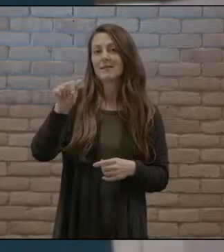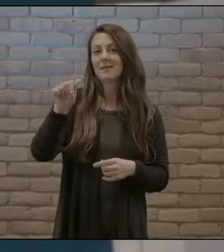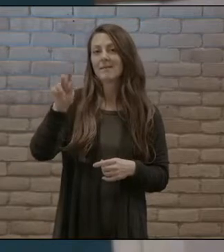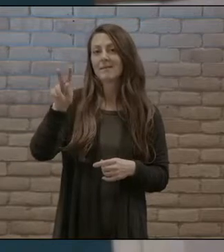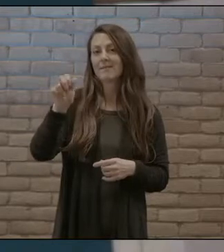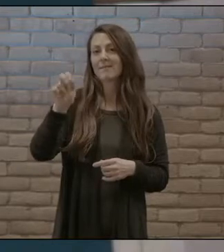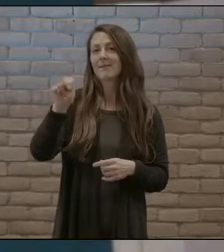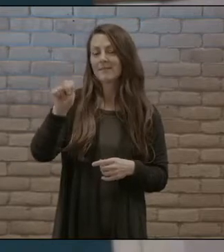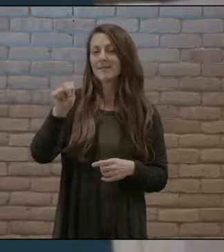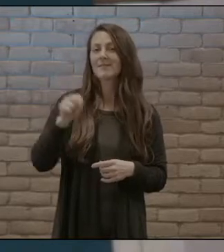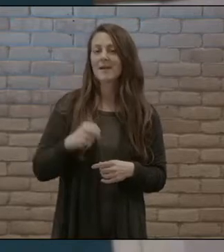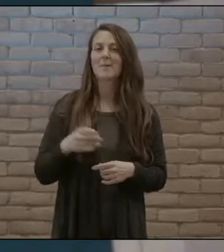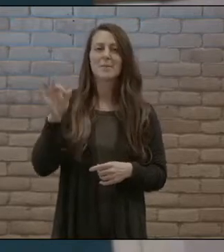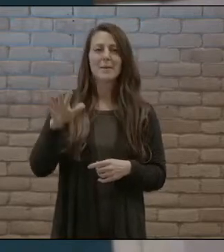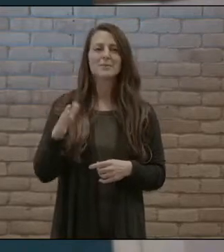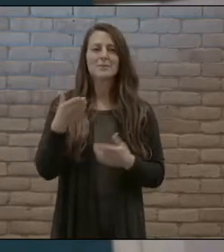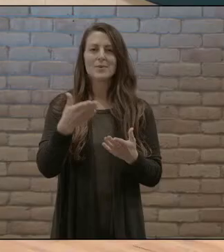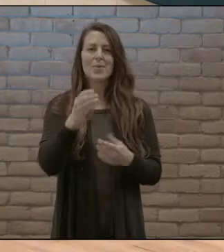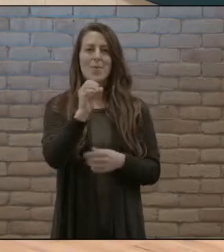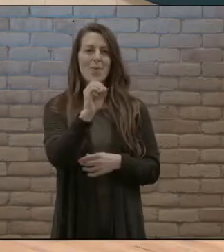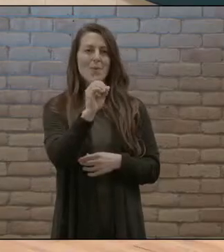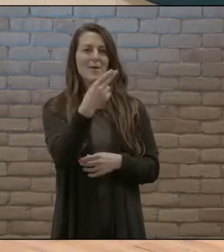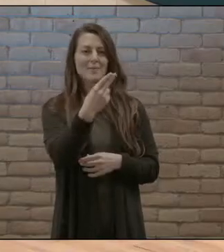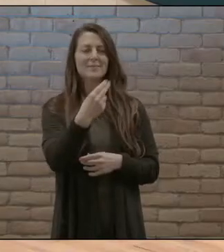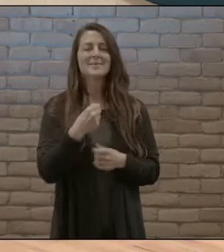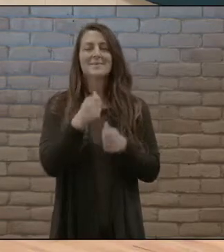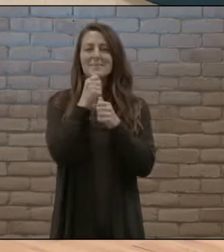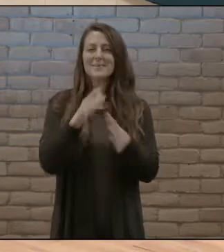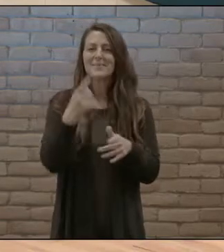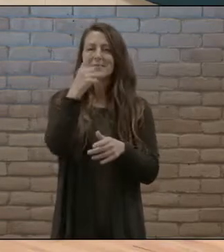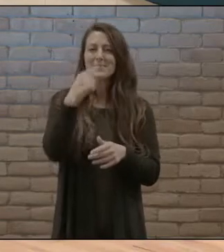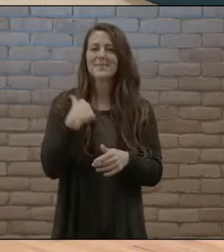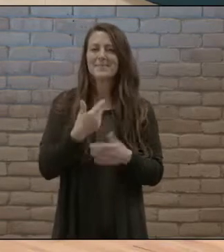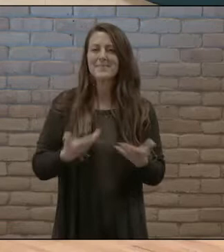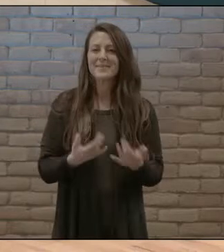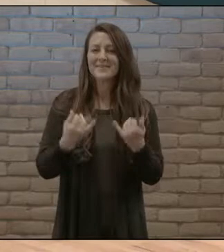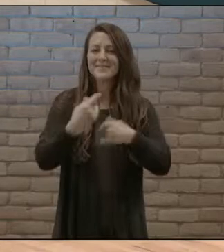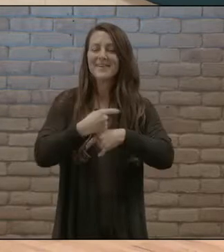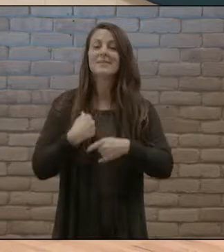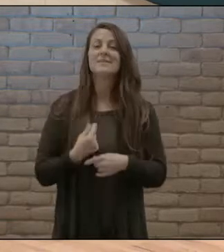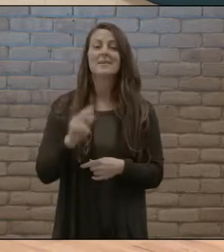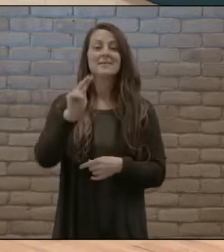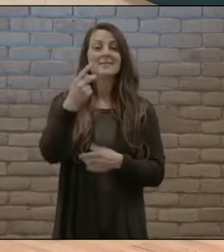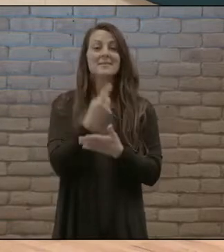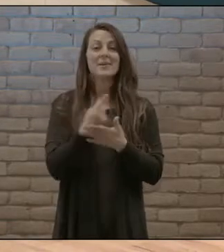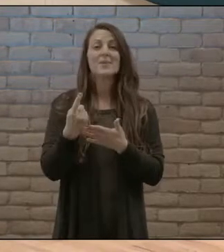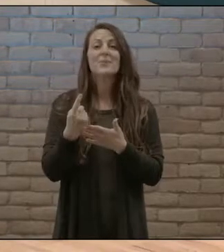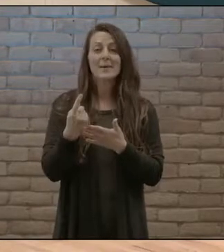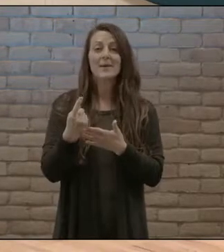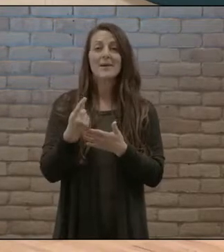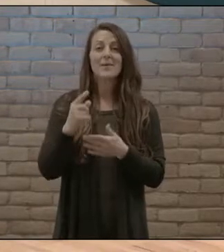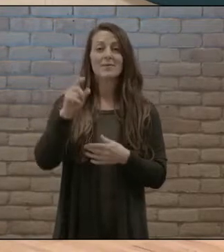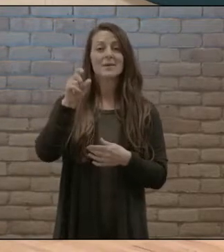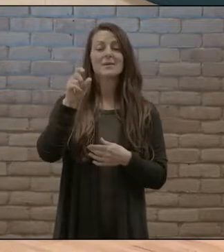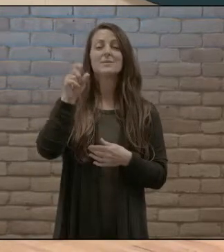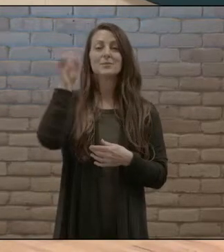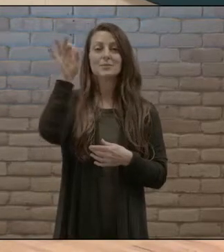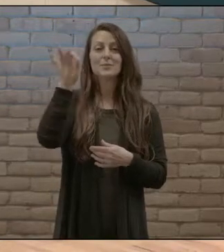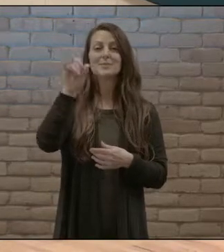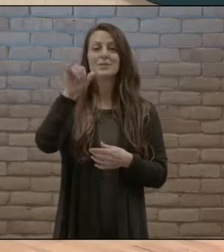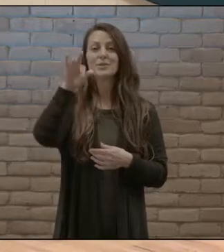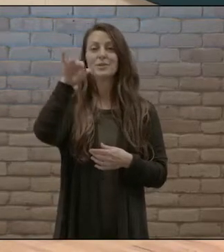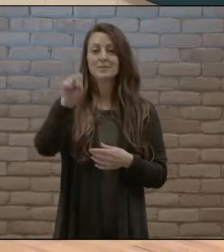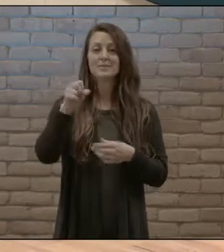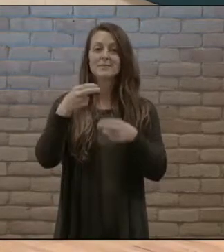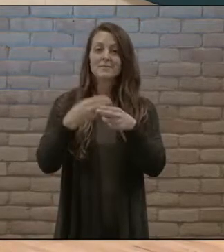a blessing for me to be with you today. We are in our second week of our sermon series entitled Homesick. Today,